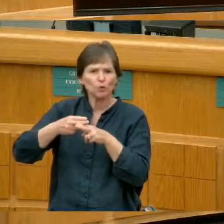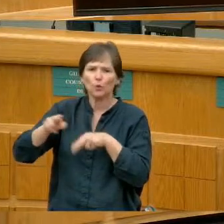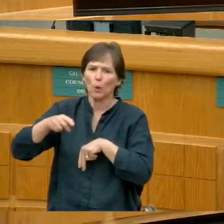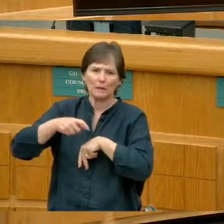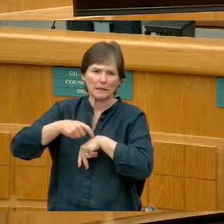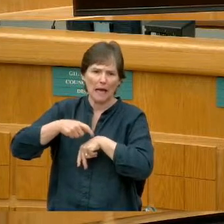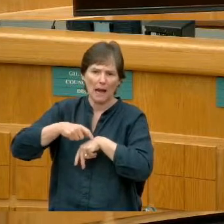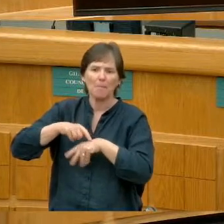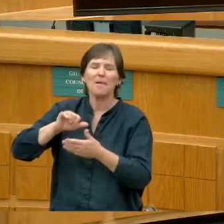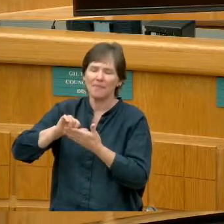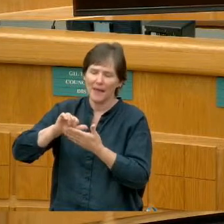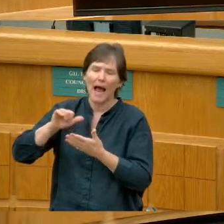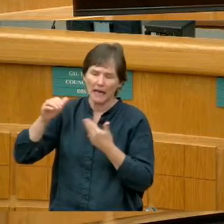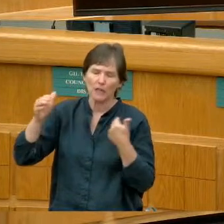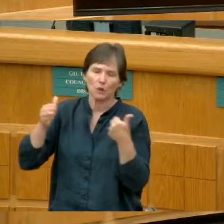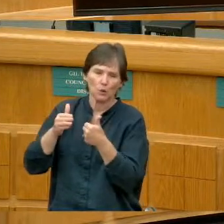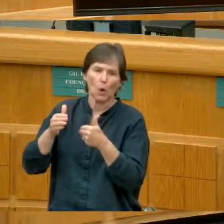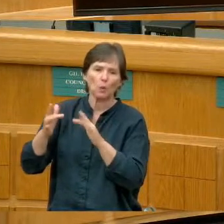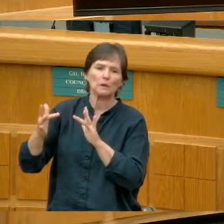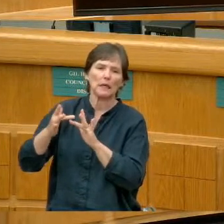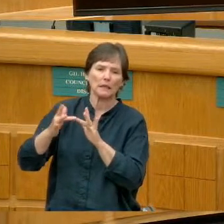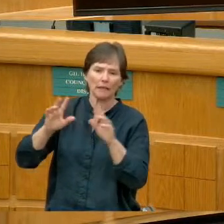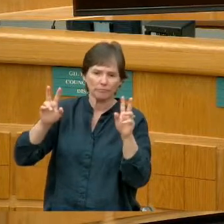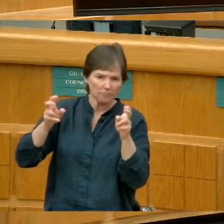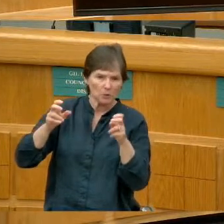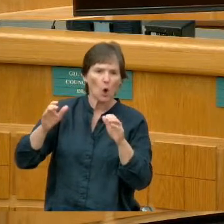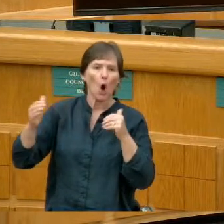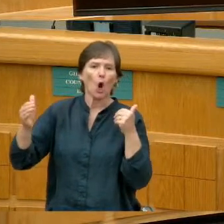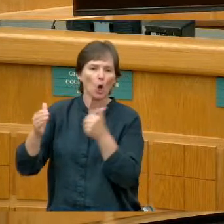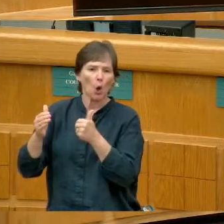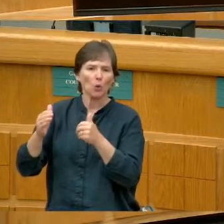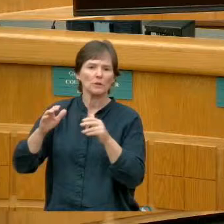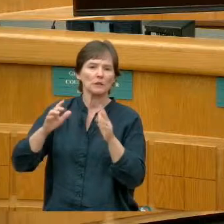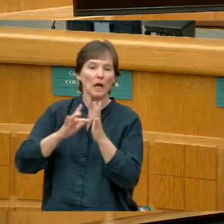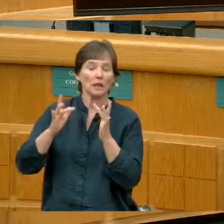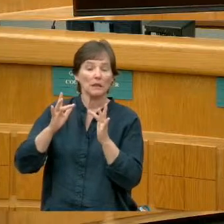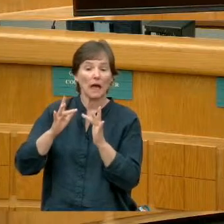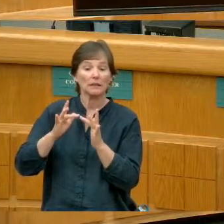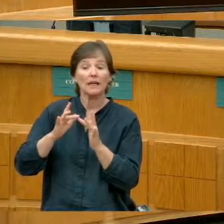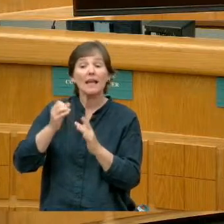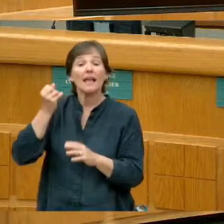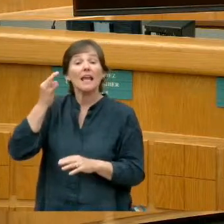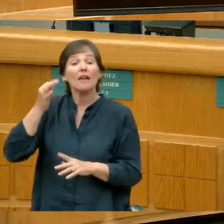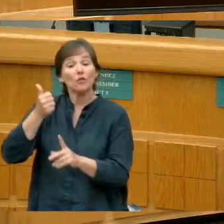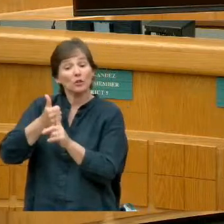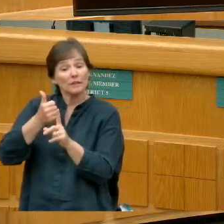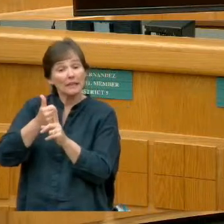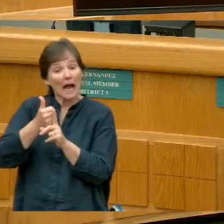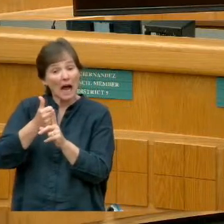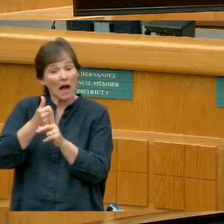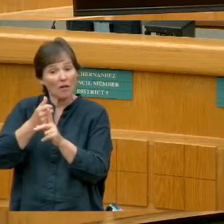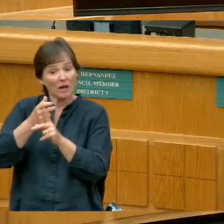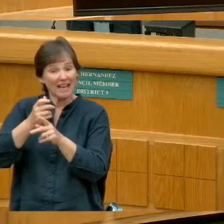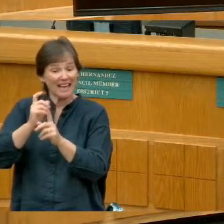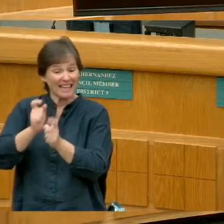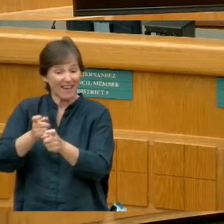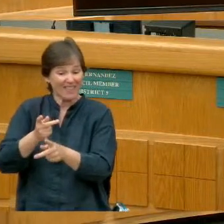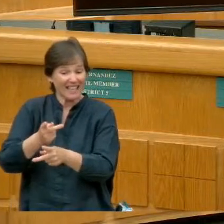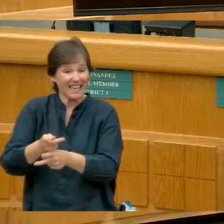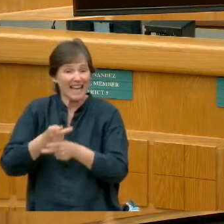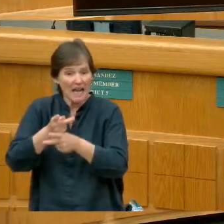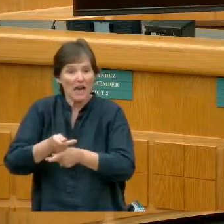time, that is considered close contact. If you provided care to a sick positive COVID-19, that is considered